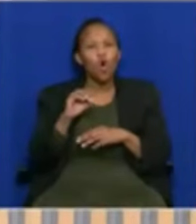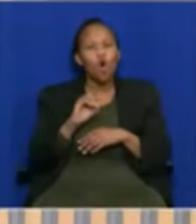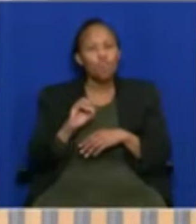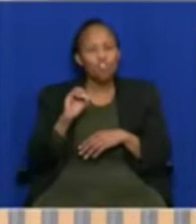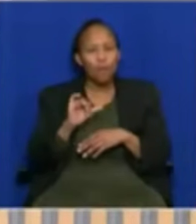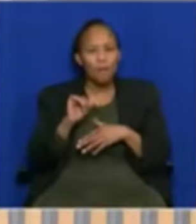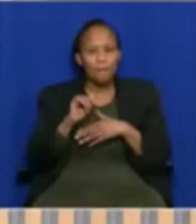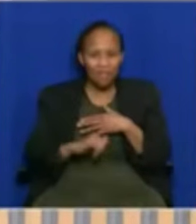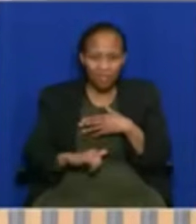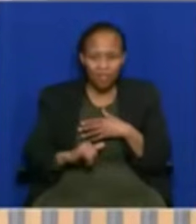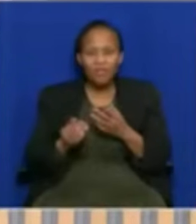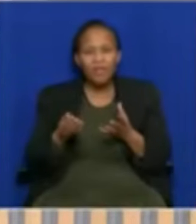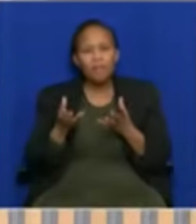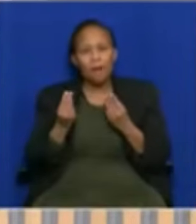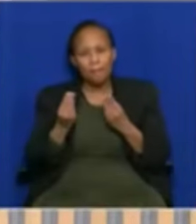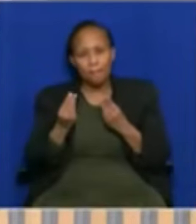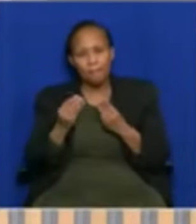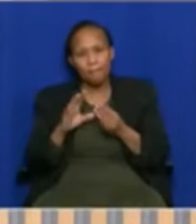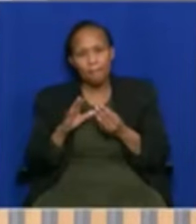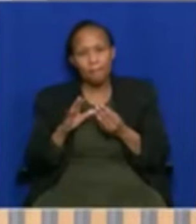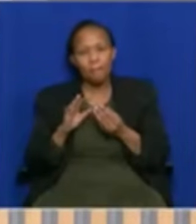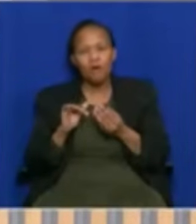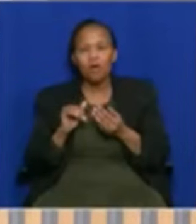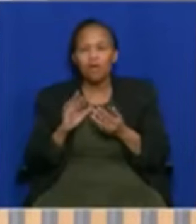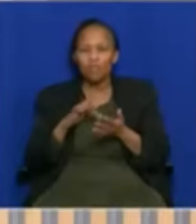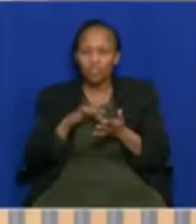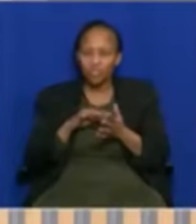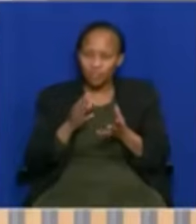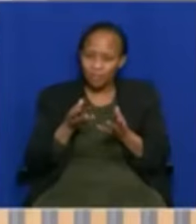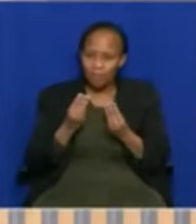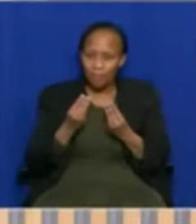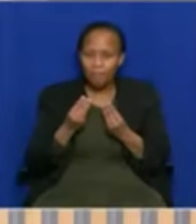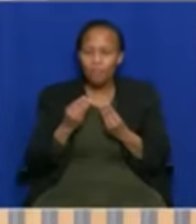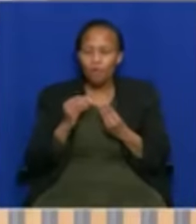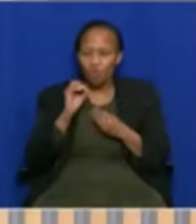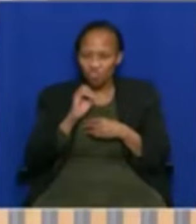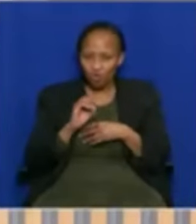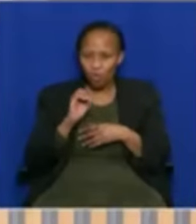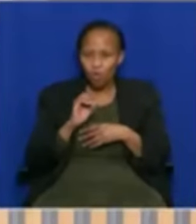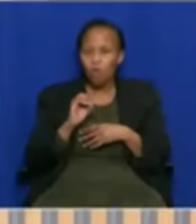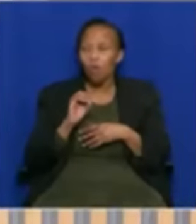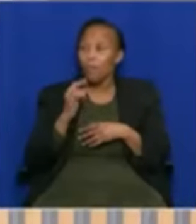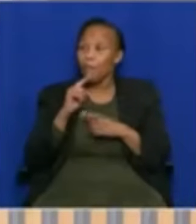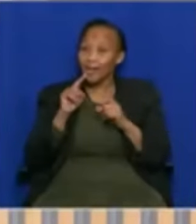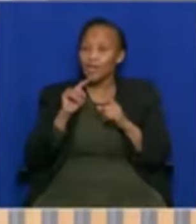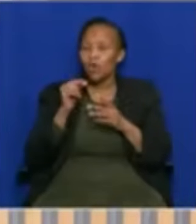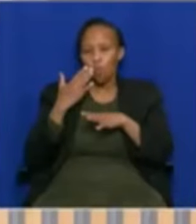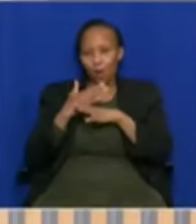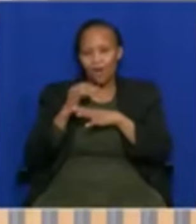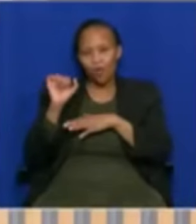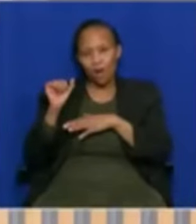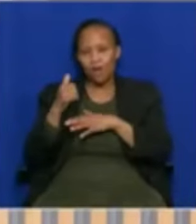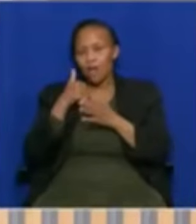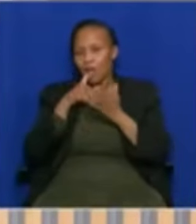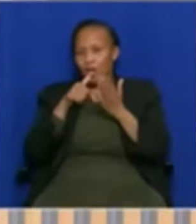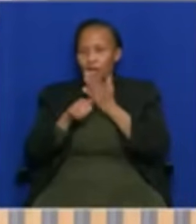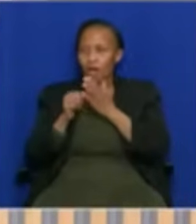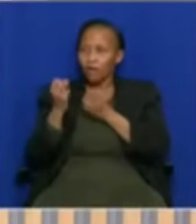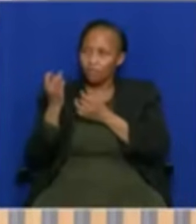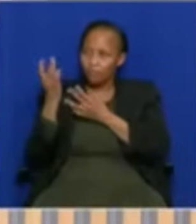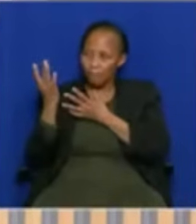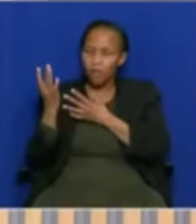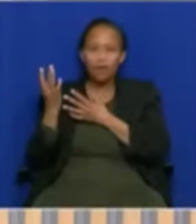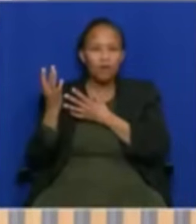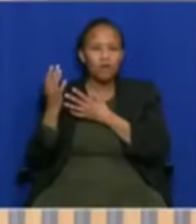in notice in work, but she was appointed on the 1st of October there, but the date of appointment will be a